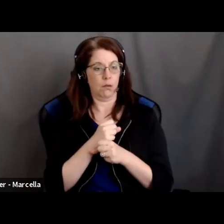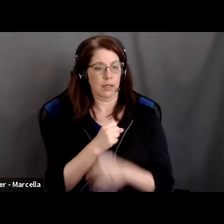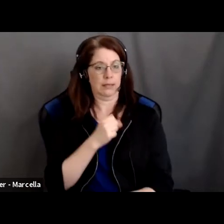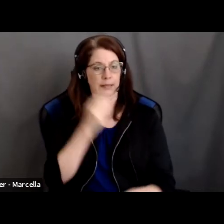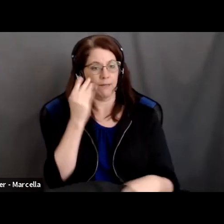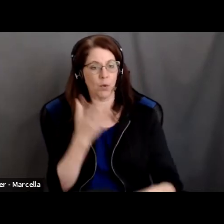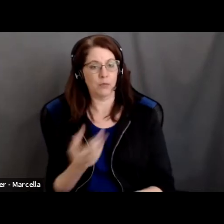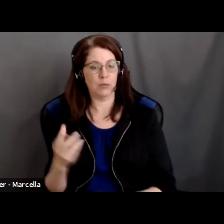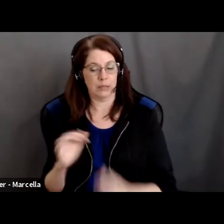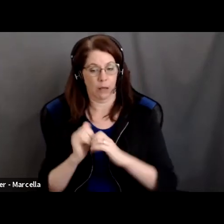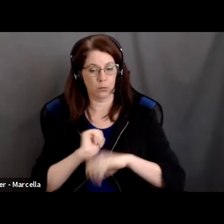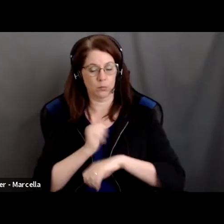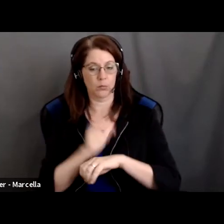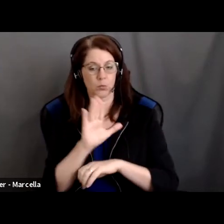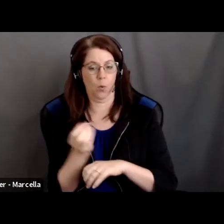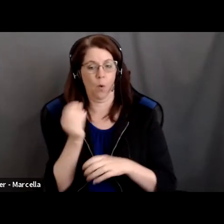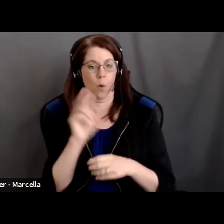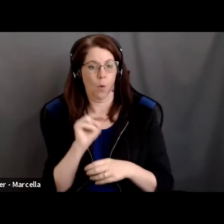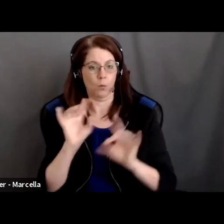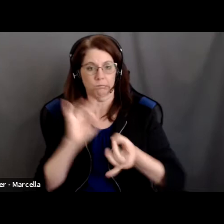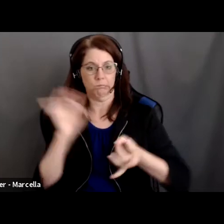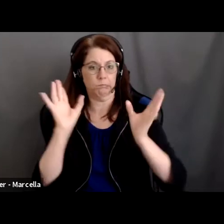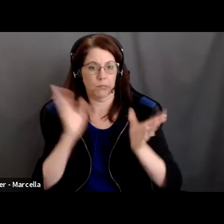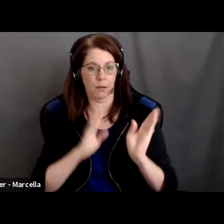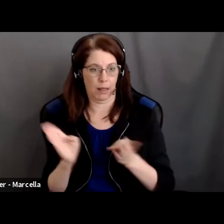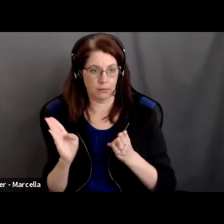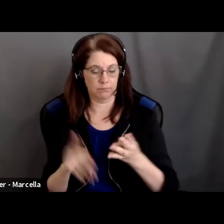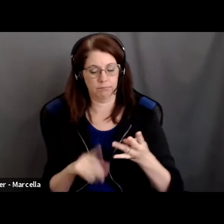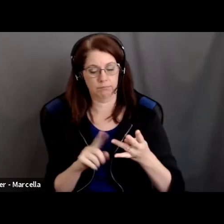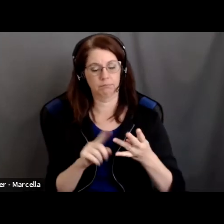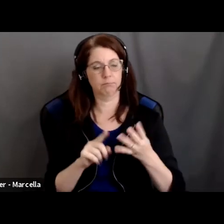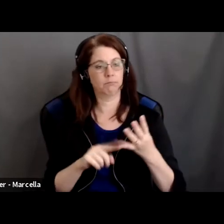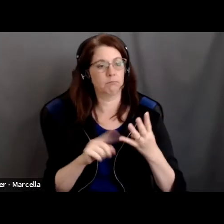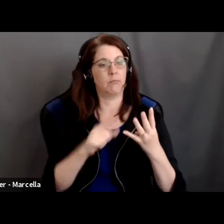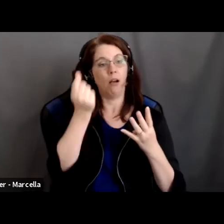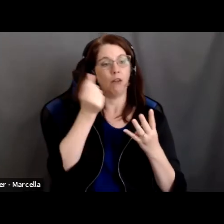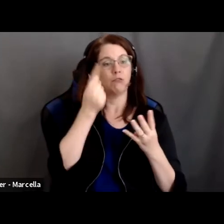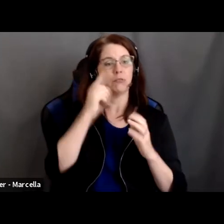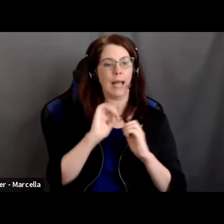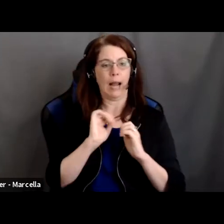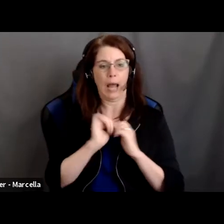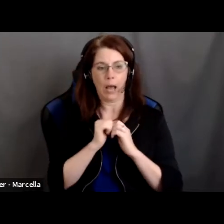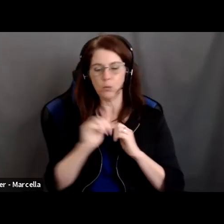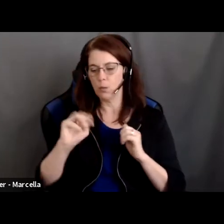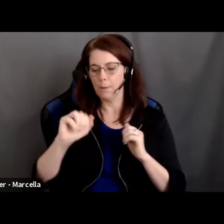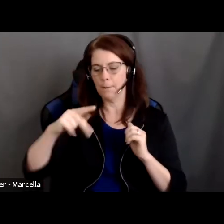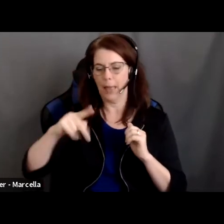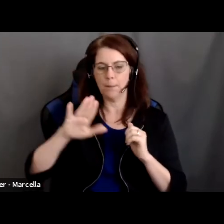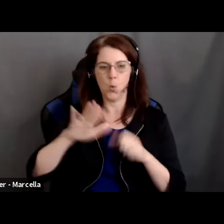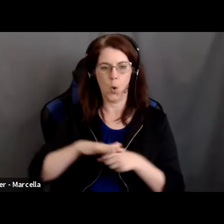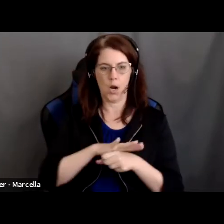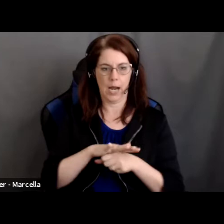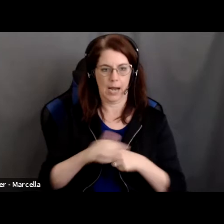disaster plans. I want you to understand and learn how to map your neighborhood and learn how mental